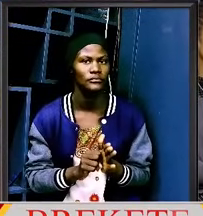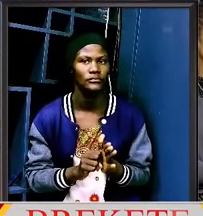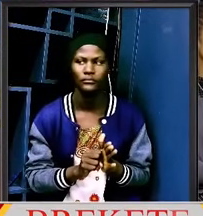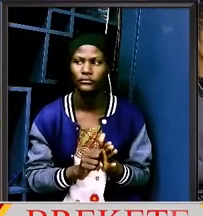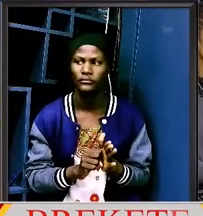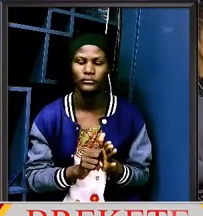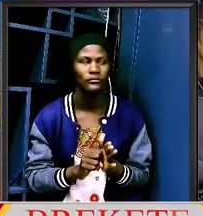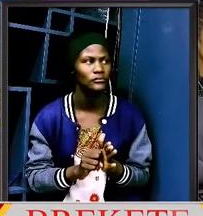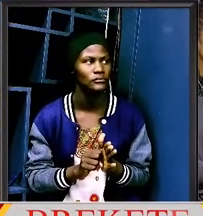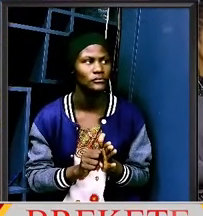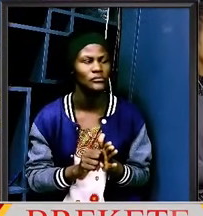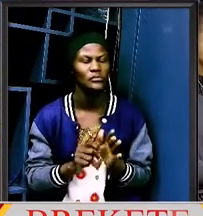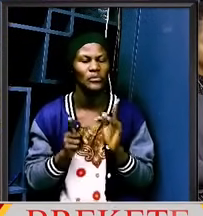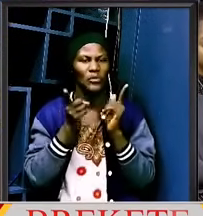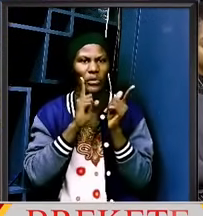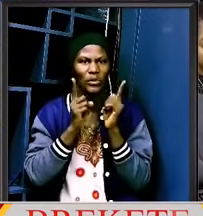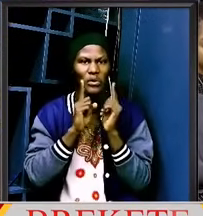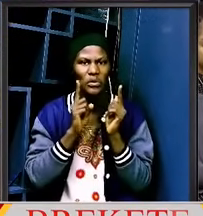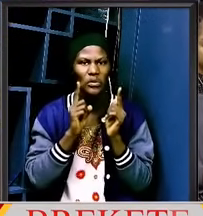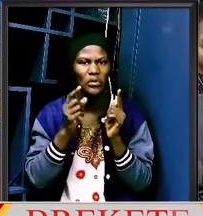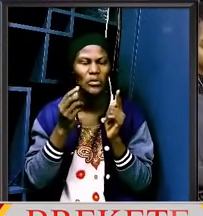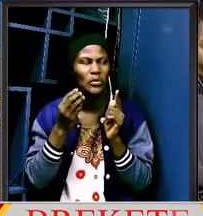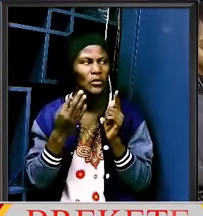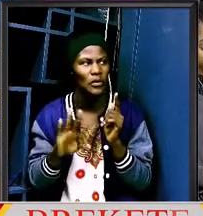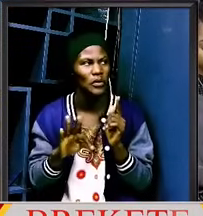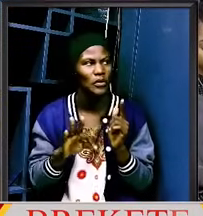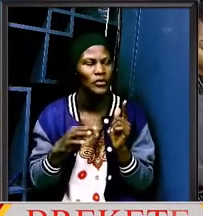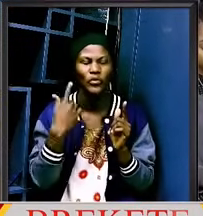they get federal police. Talk more of when they talk.